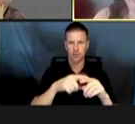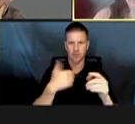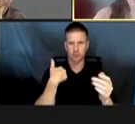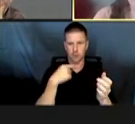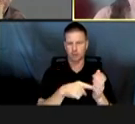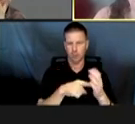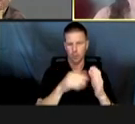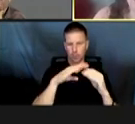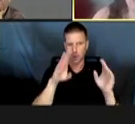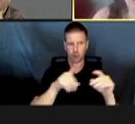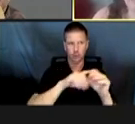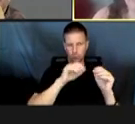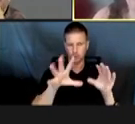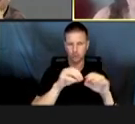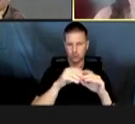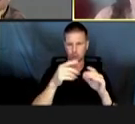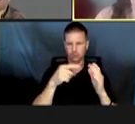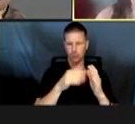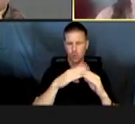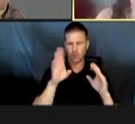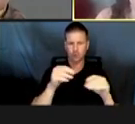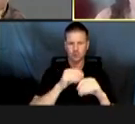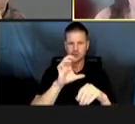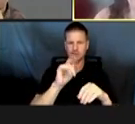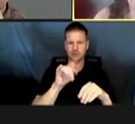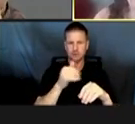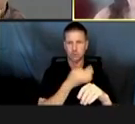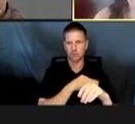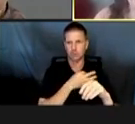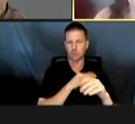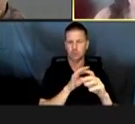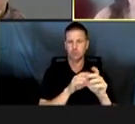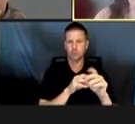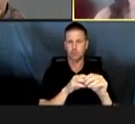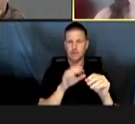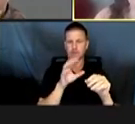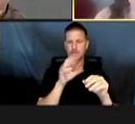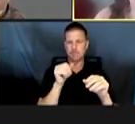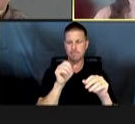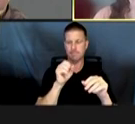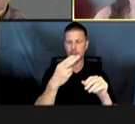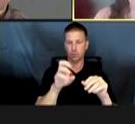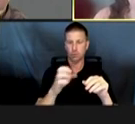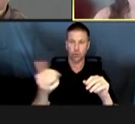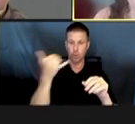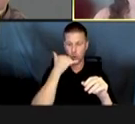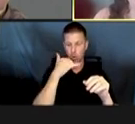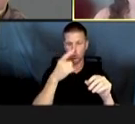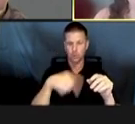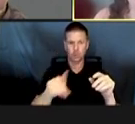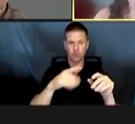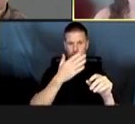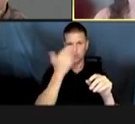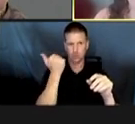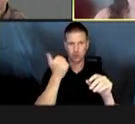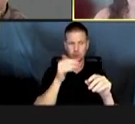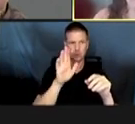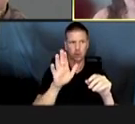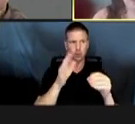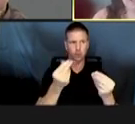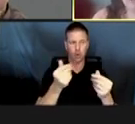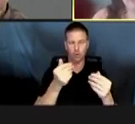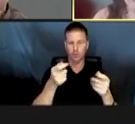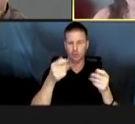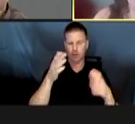housing, to move into affordable housing in the city of Pittsburgh. And she called us because her property